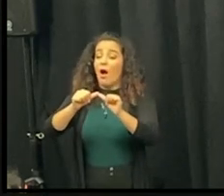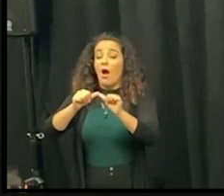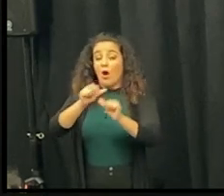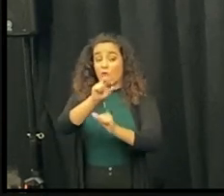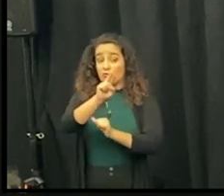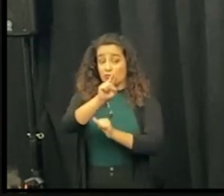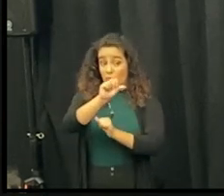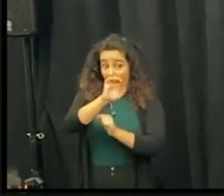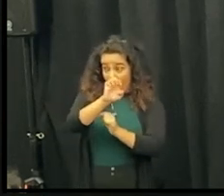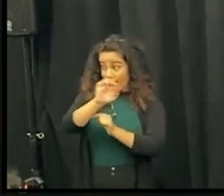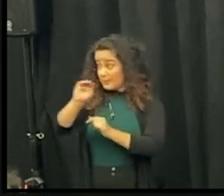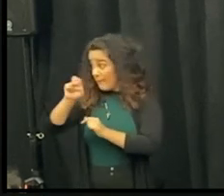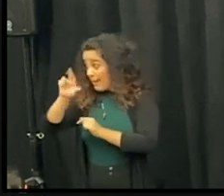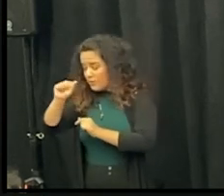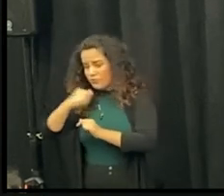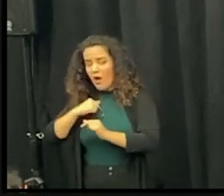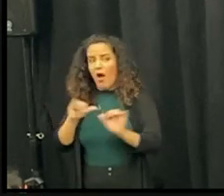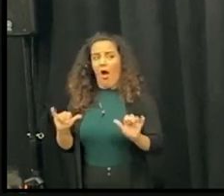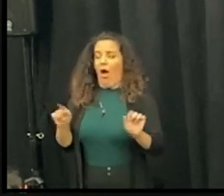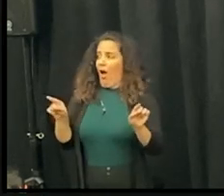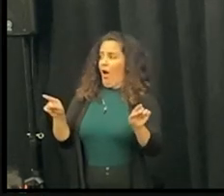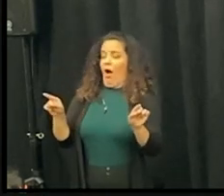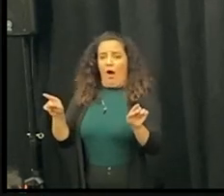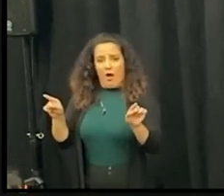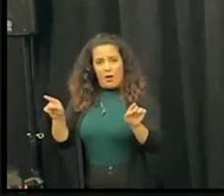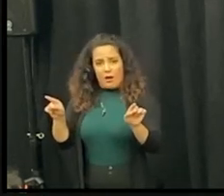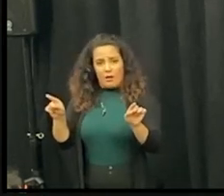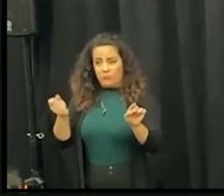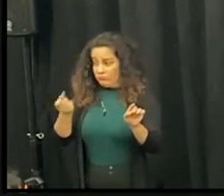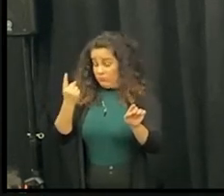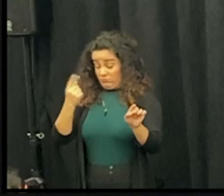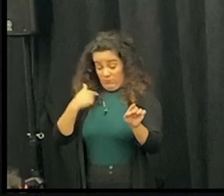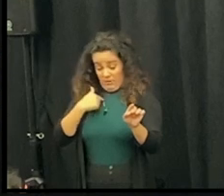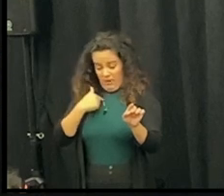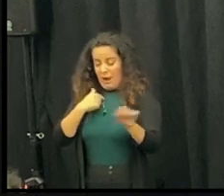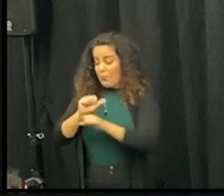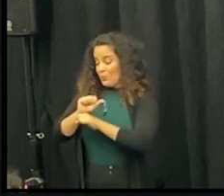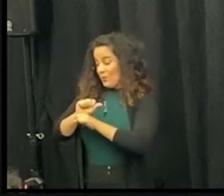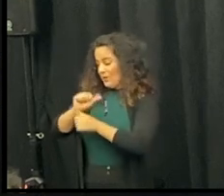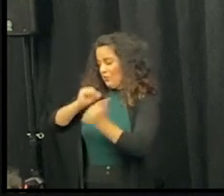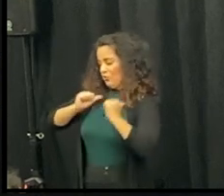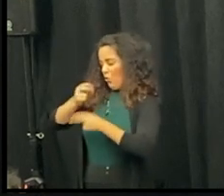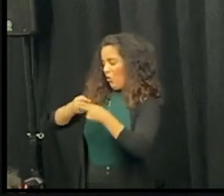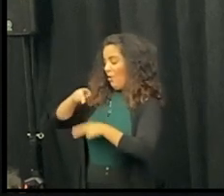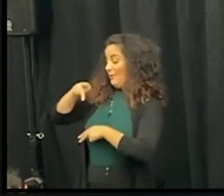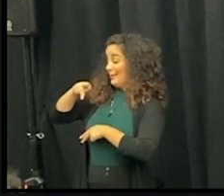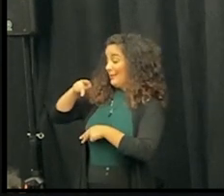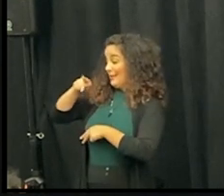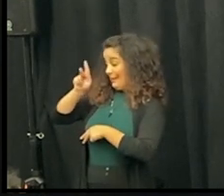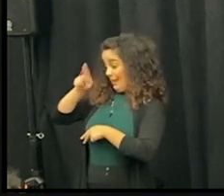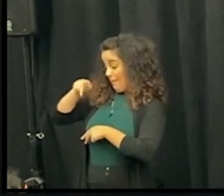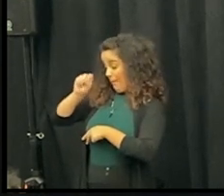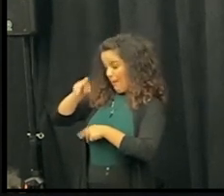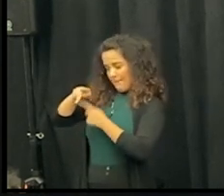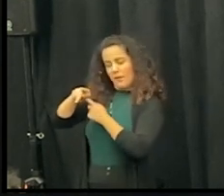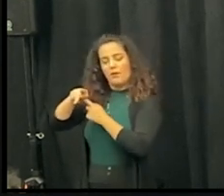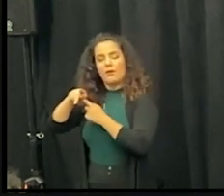Rise. But I did, as I was working on the show K-pop, I did learn so